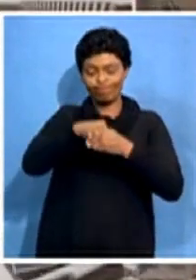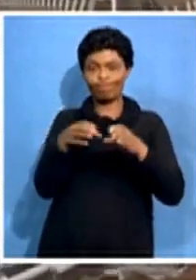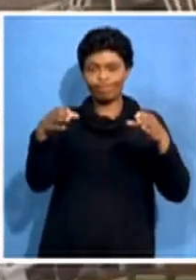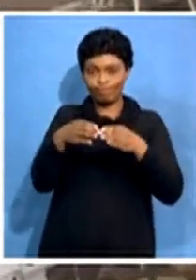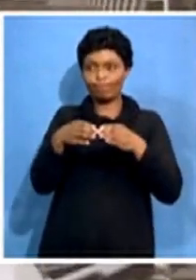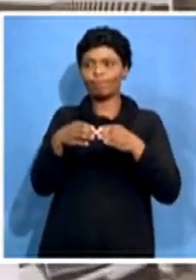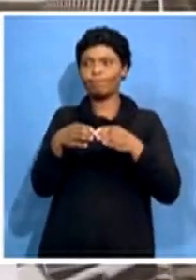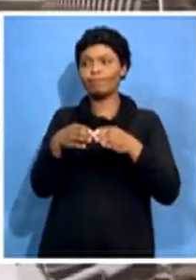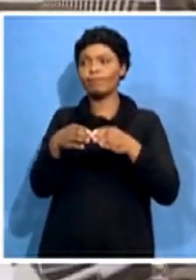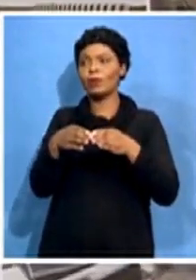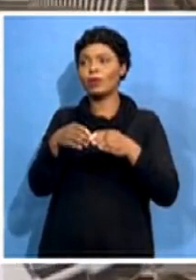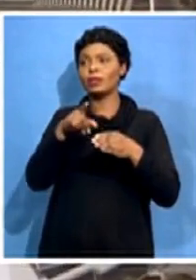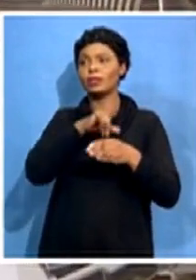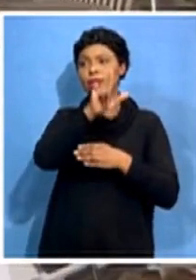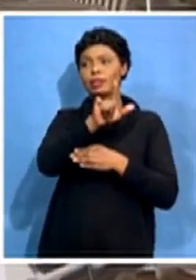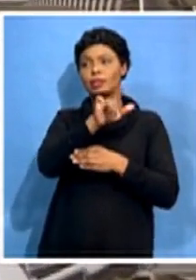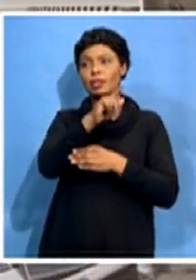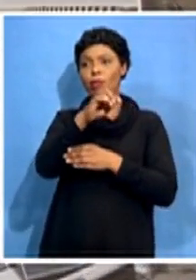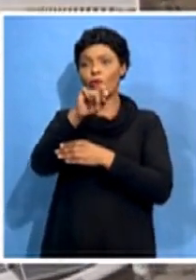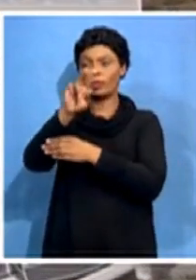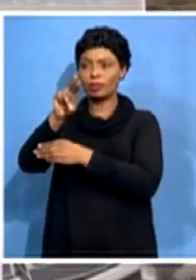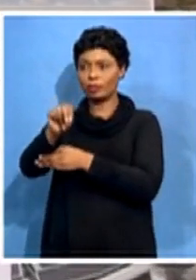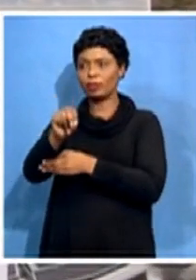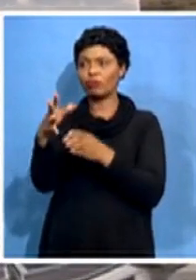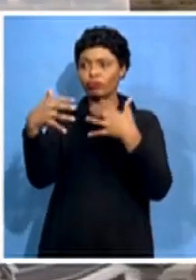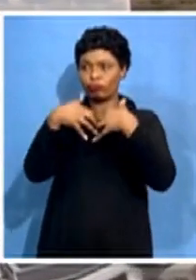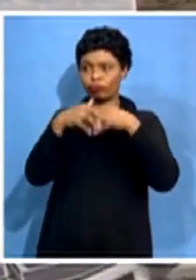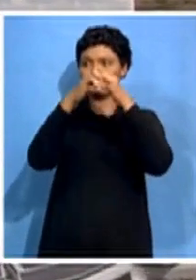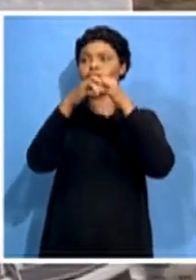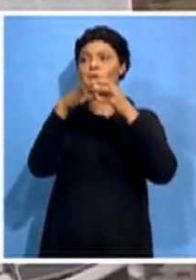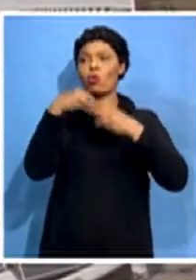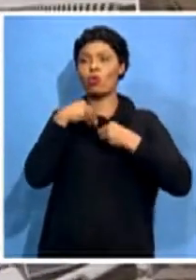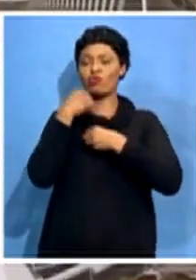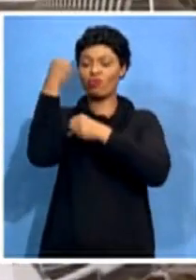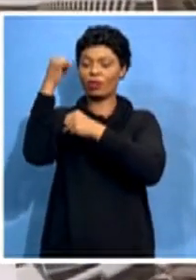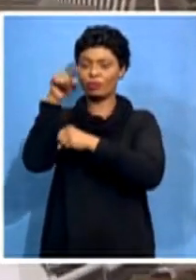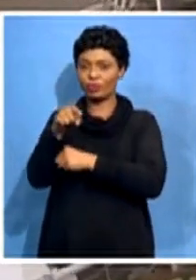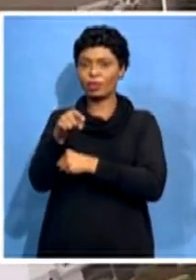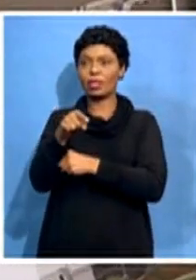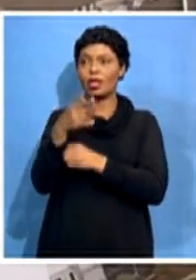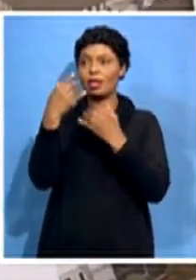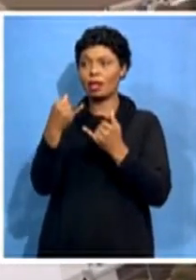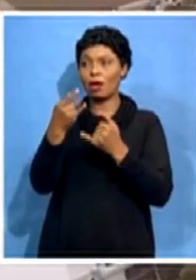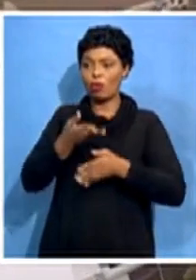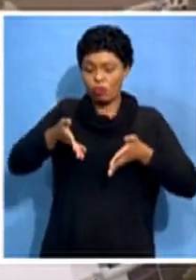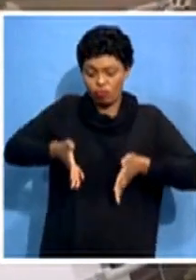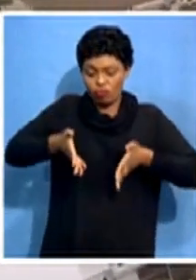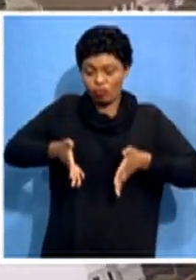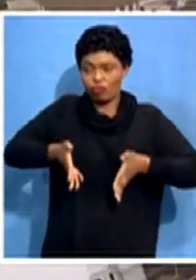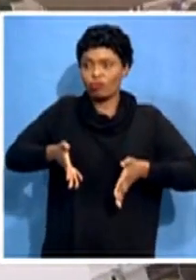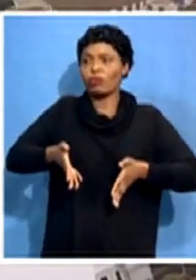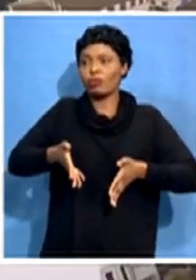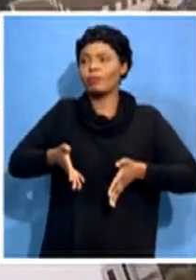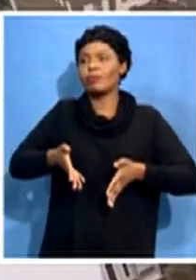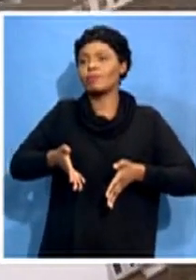are Sodesha, the Ford frame site, which is where we're standing at the moment, Hesto harnesses, Aeroclass Dace,